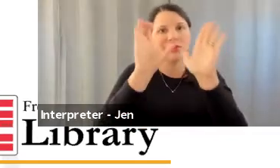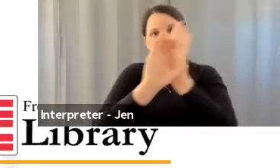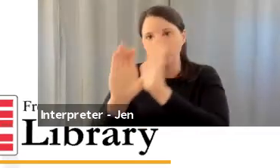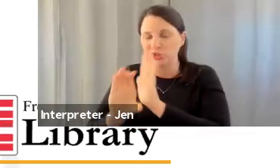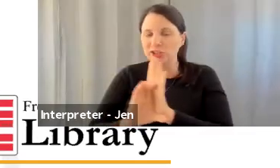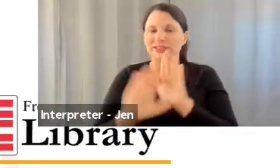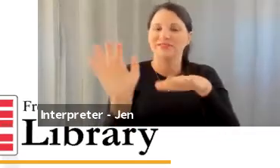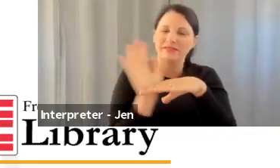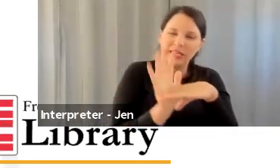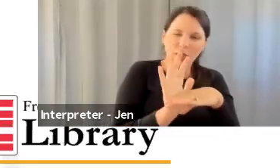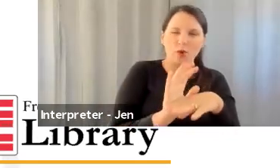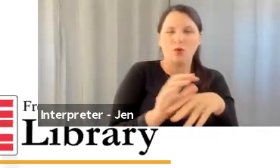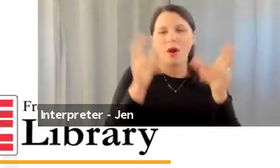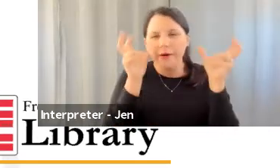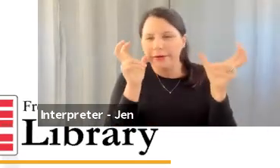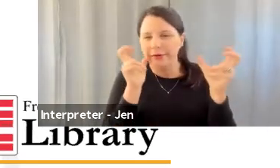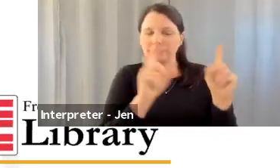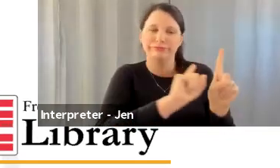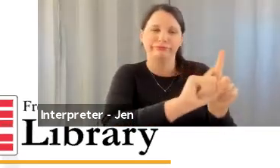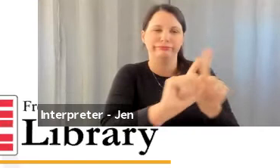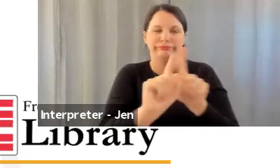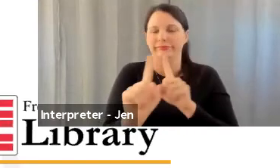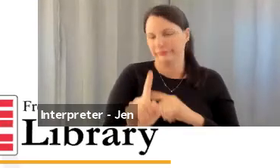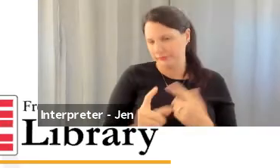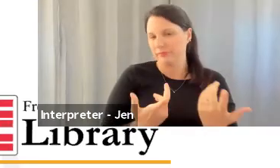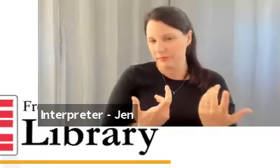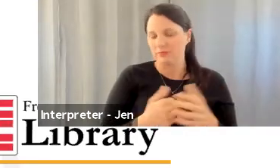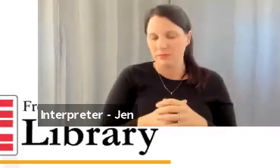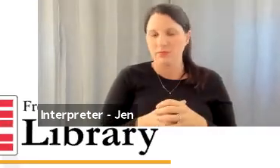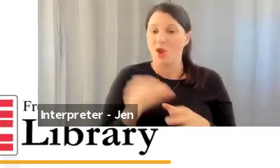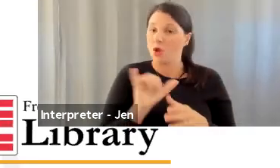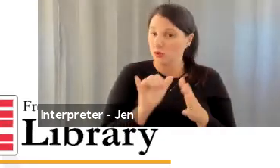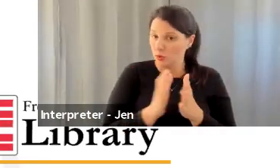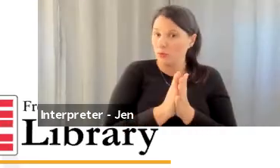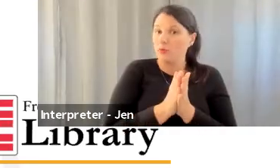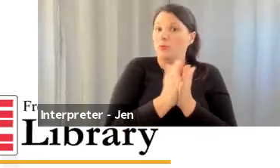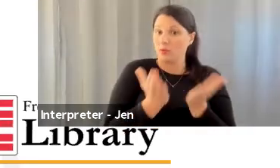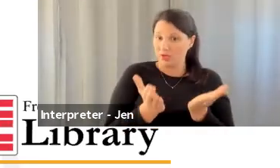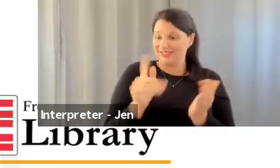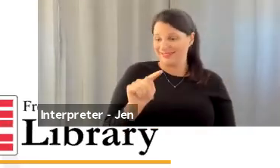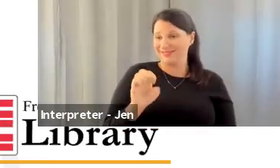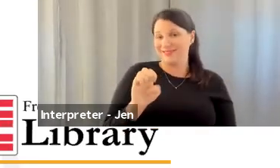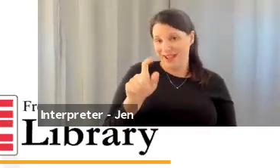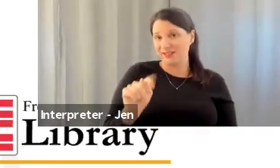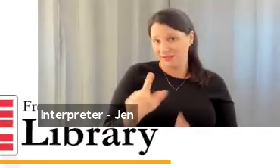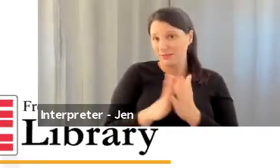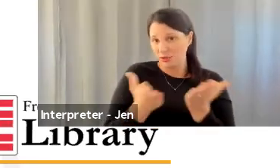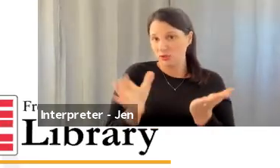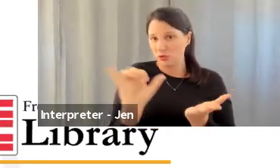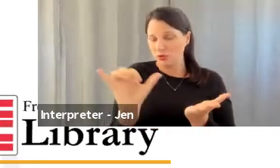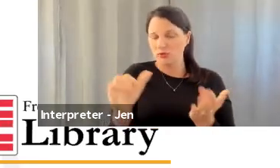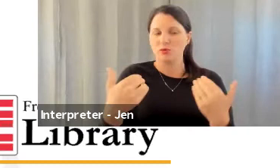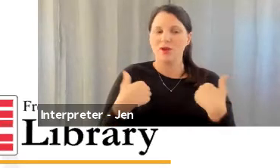citation help, as well as textbooks. So we are going to implement a tool that you